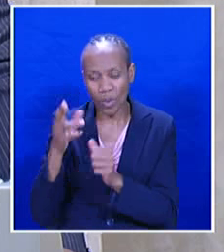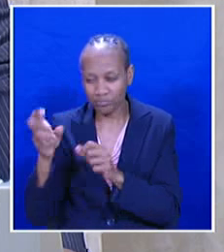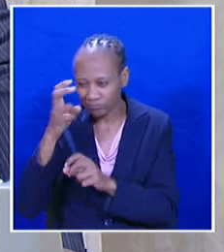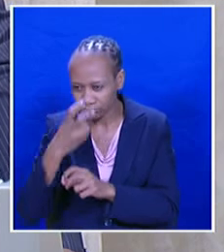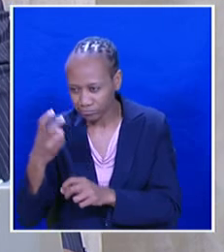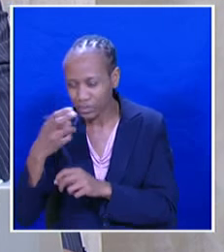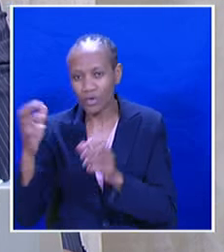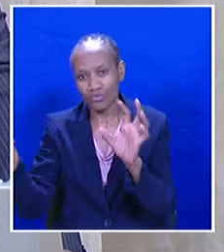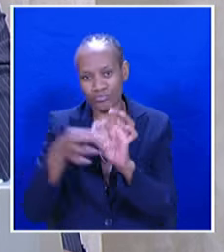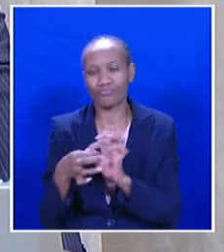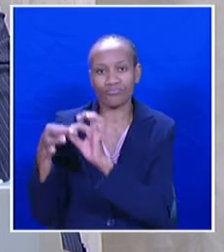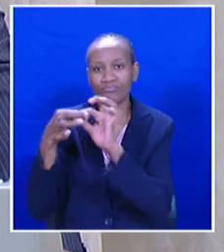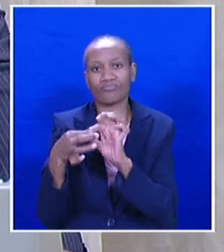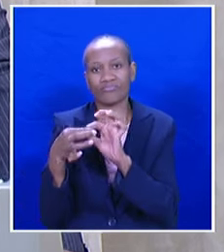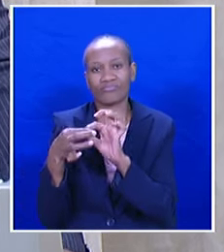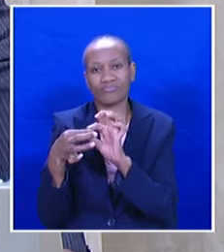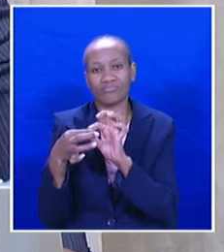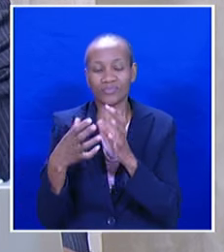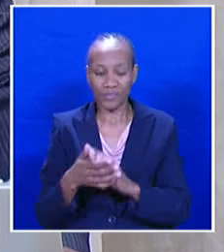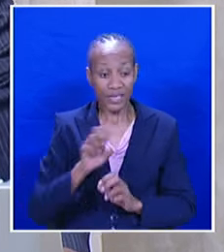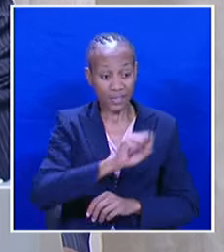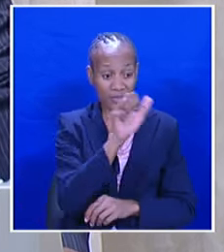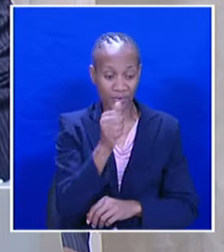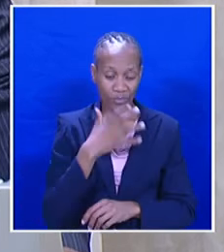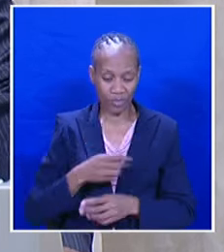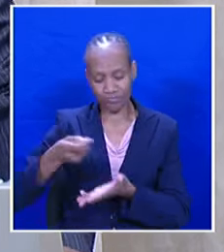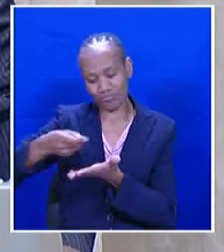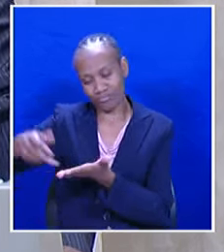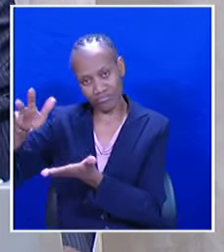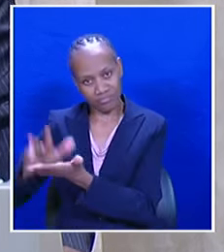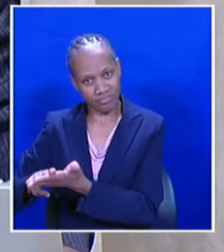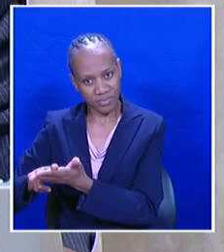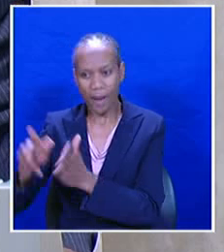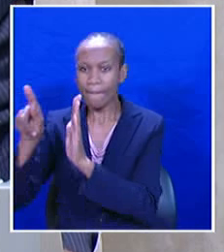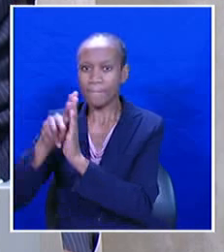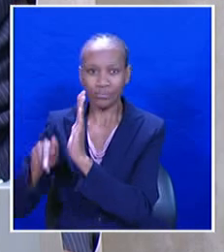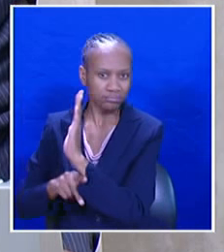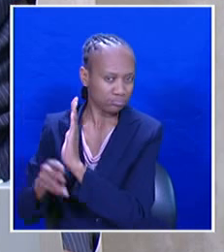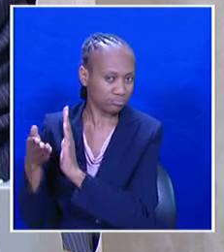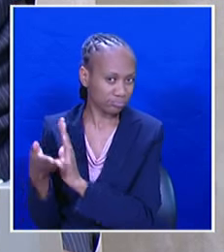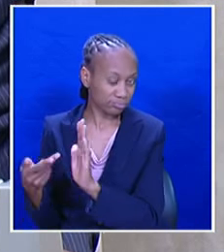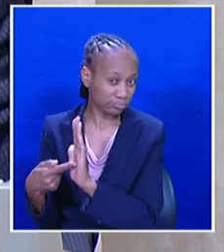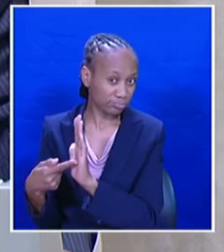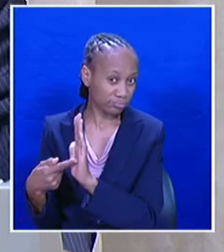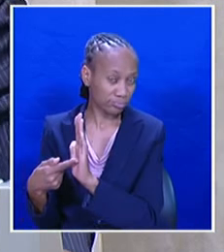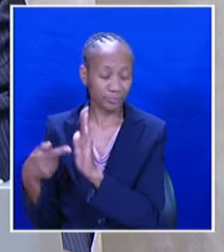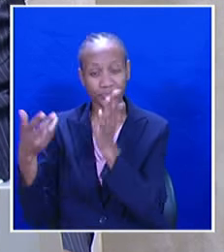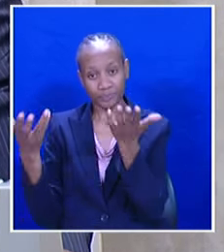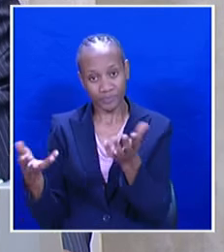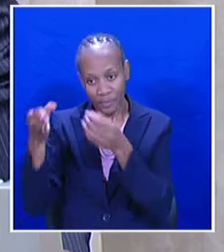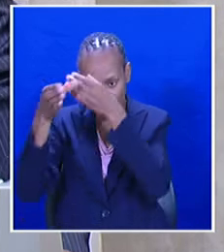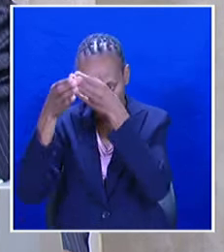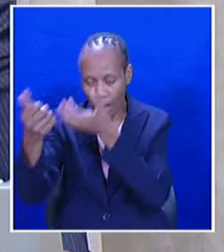sign are focusing on policy and expert assistance. In